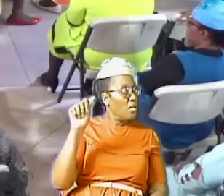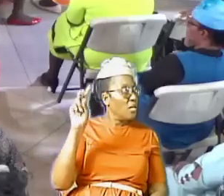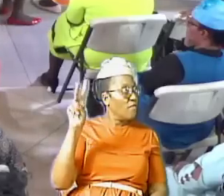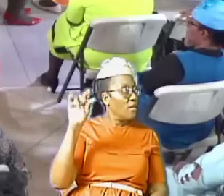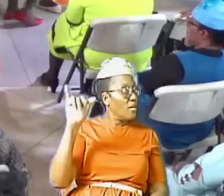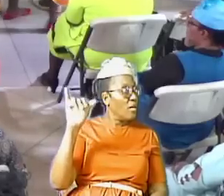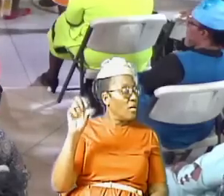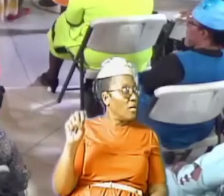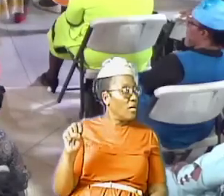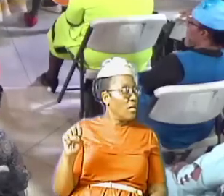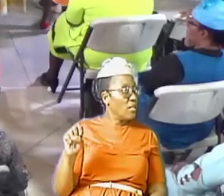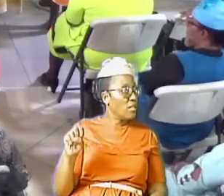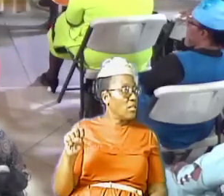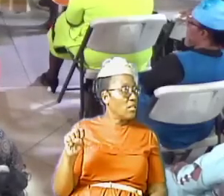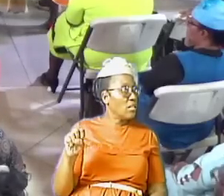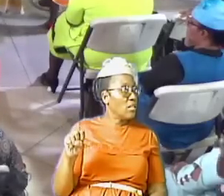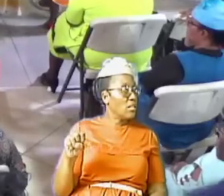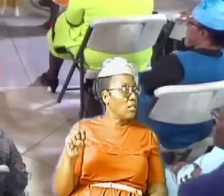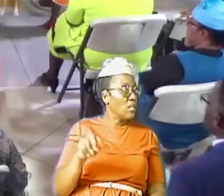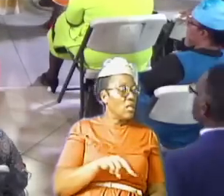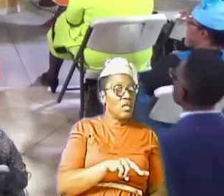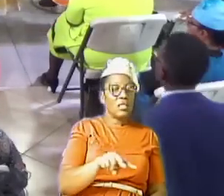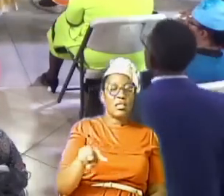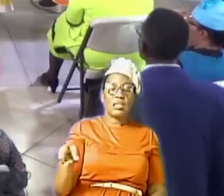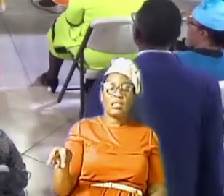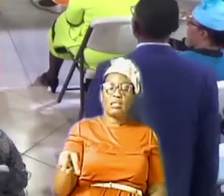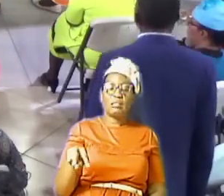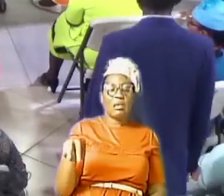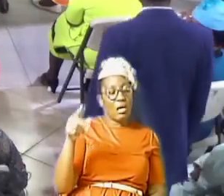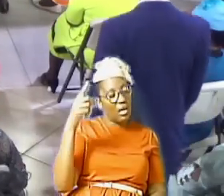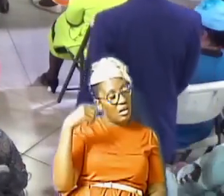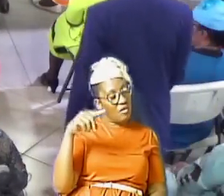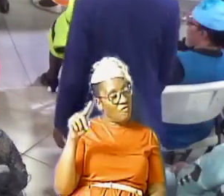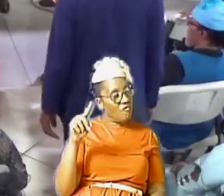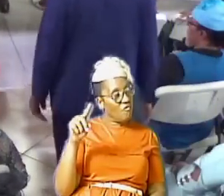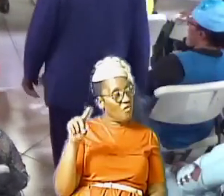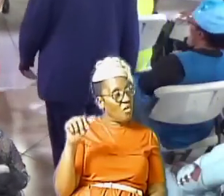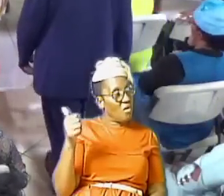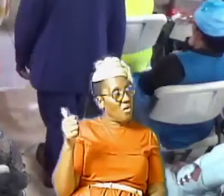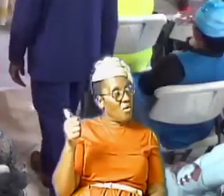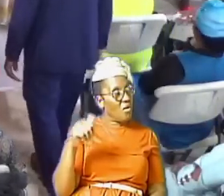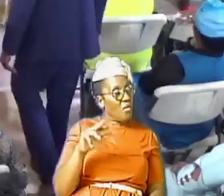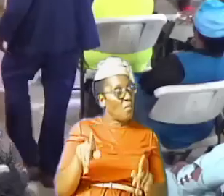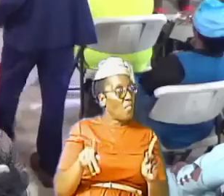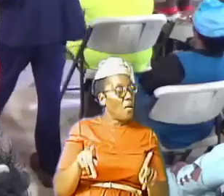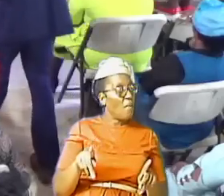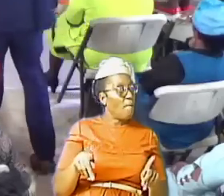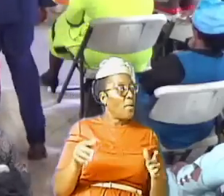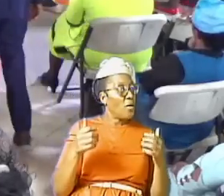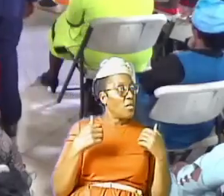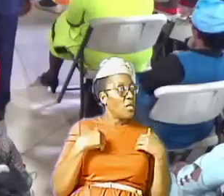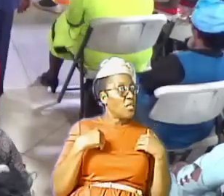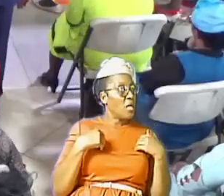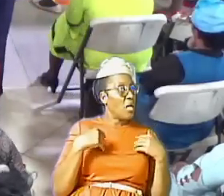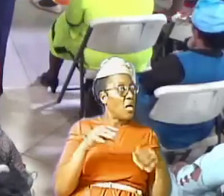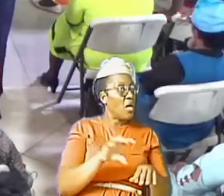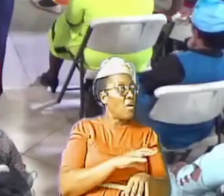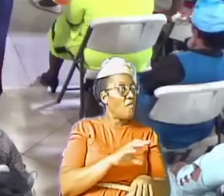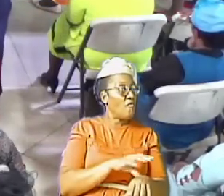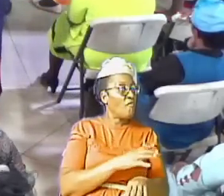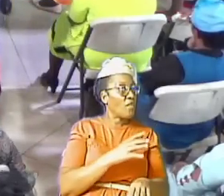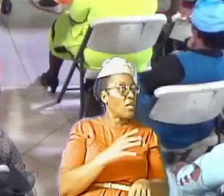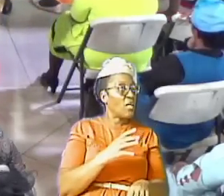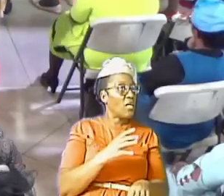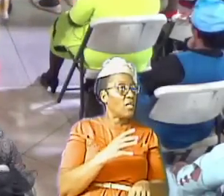that's fine. You're here. Stand in the gap because they are coming. Come right up. Come right up. Come right up. Grab a